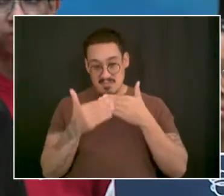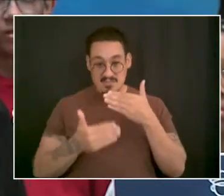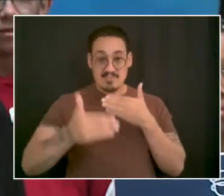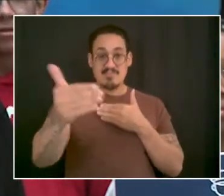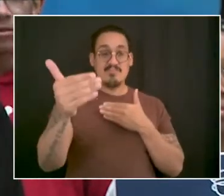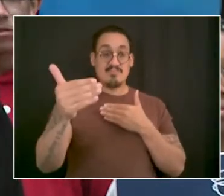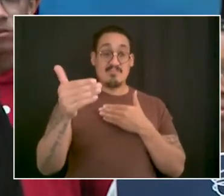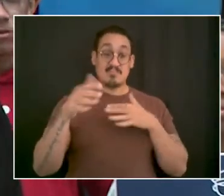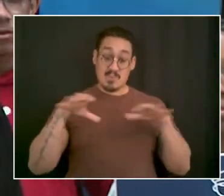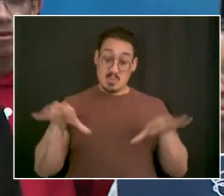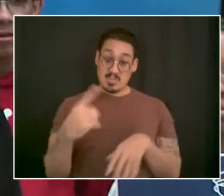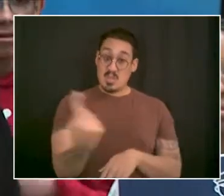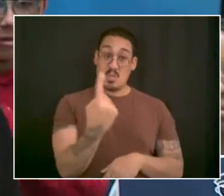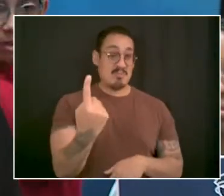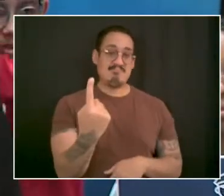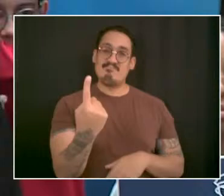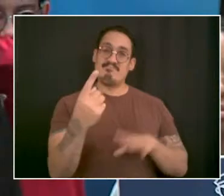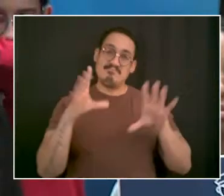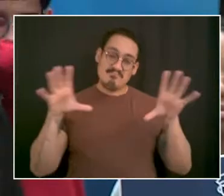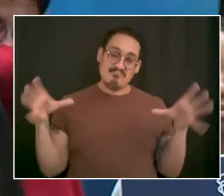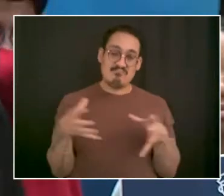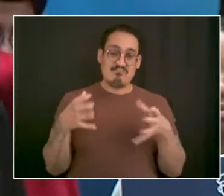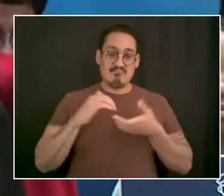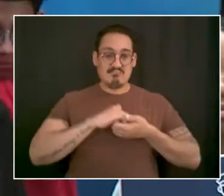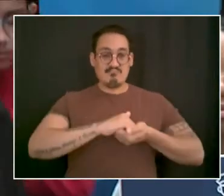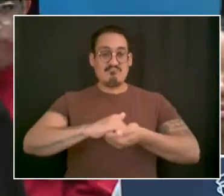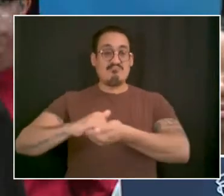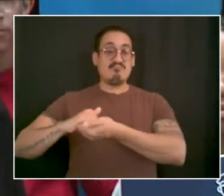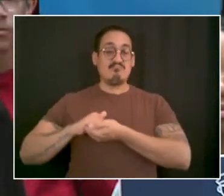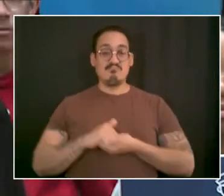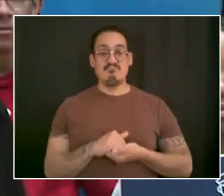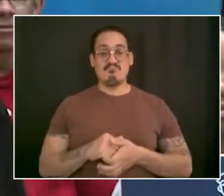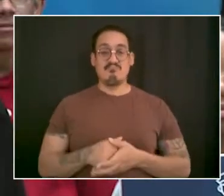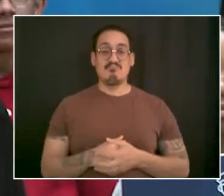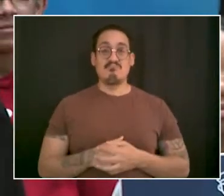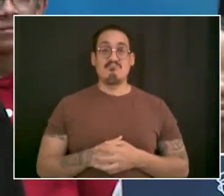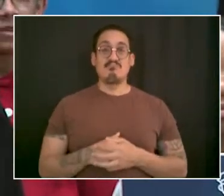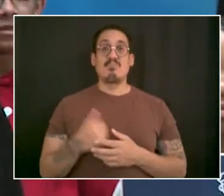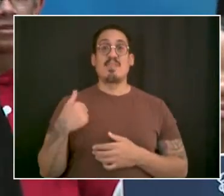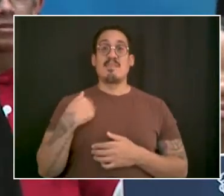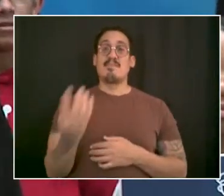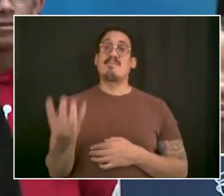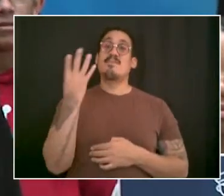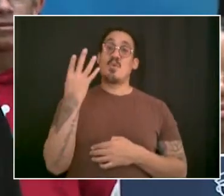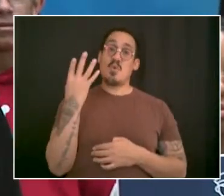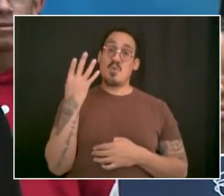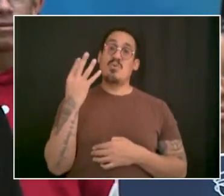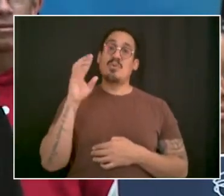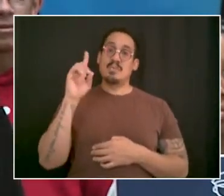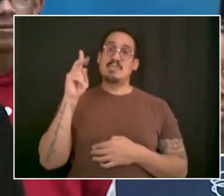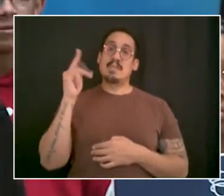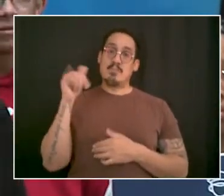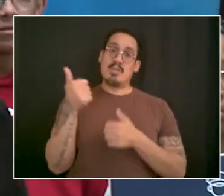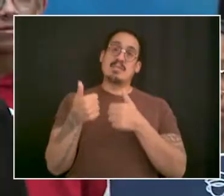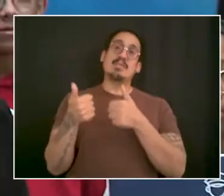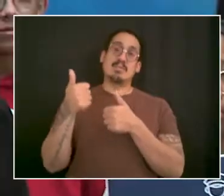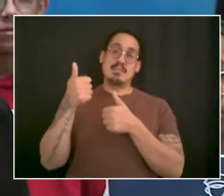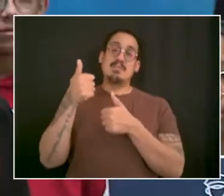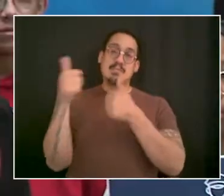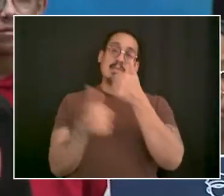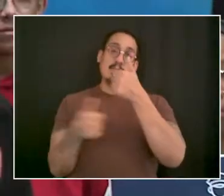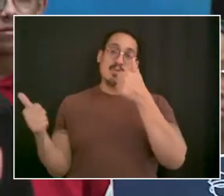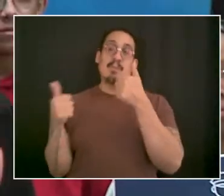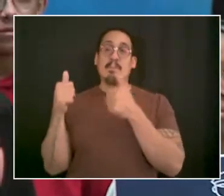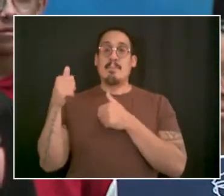alone. I also invited our 4 deputy mayors who worked with us to make this happen, to ask them to join